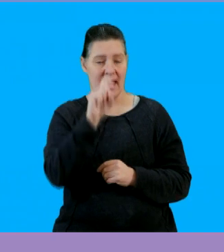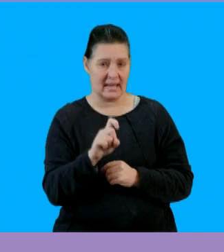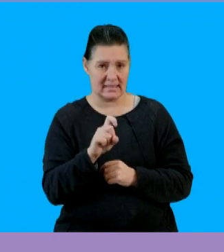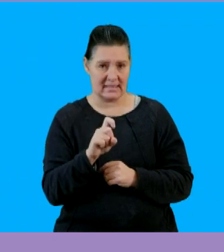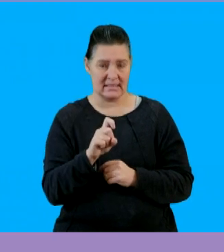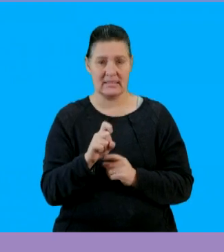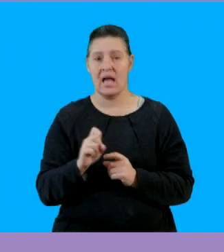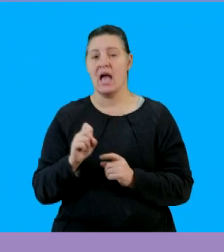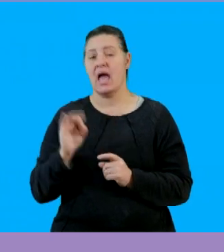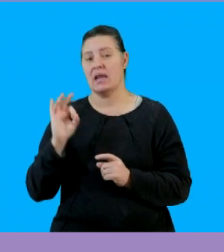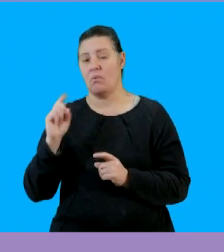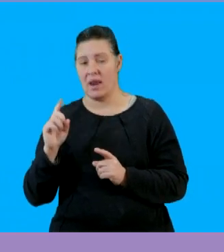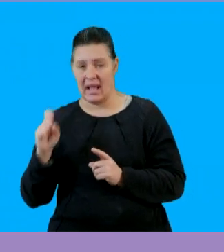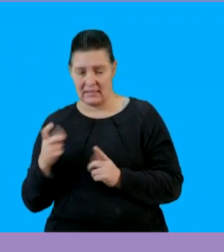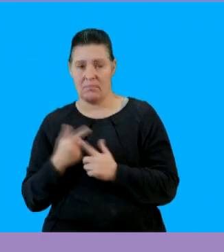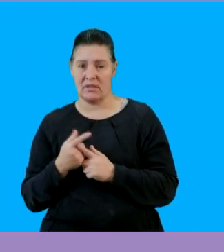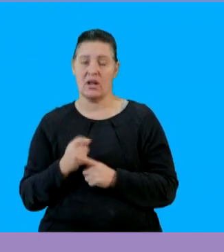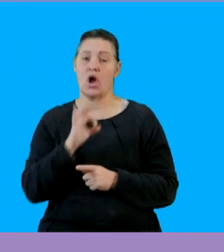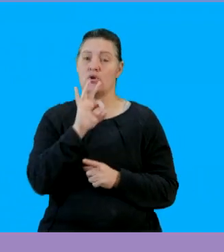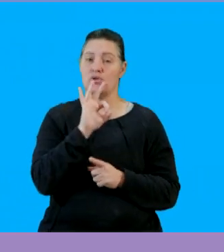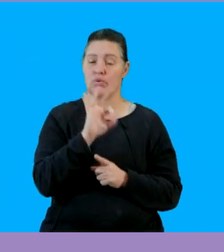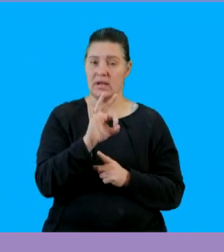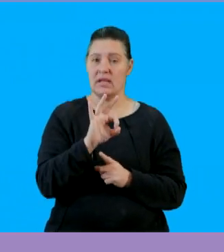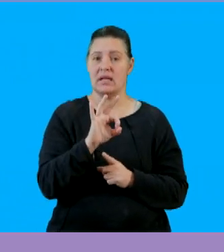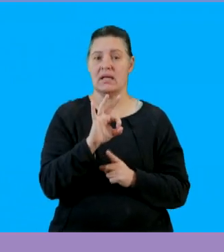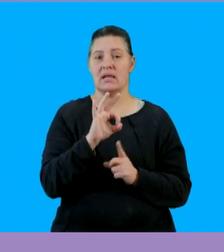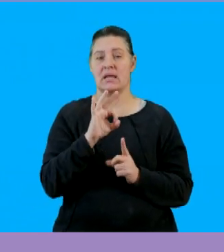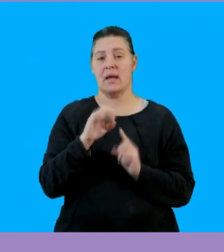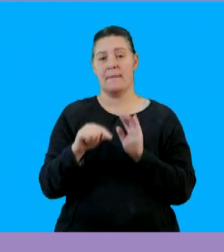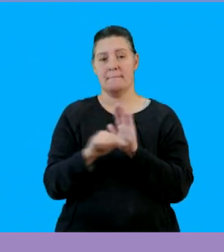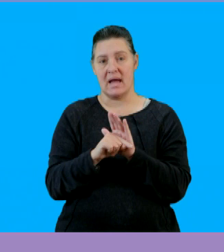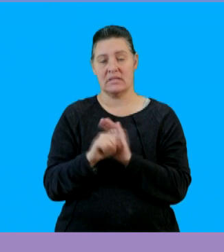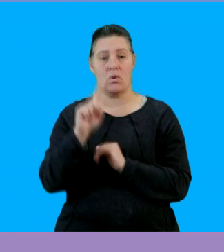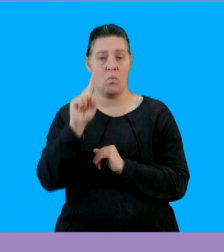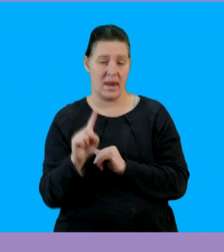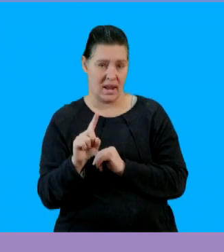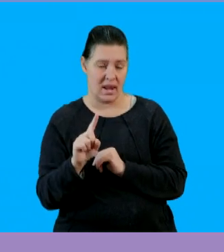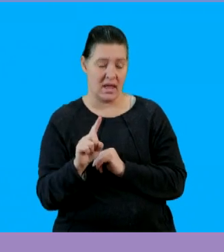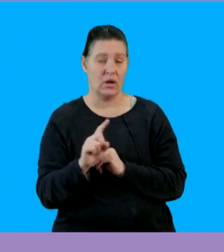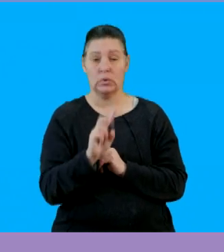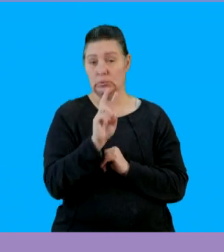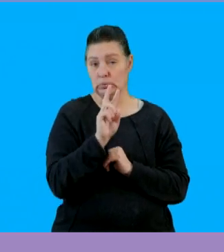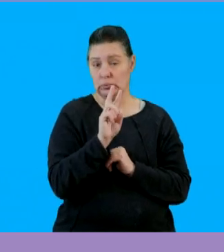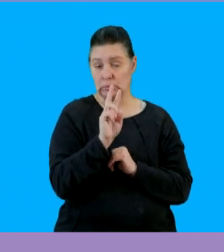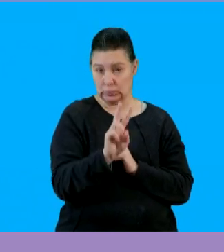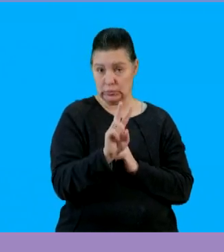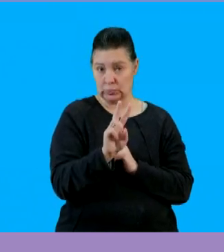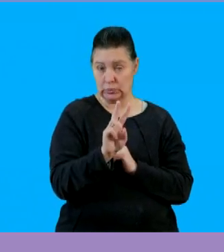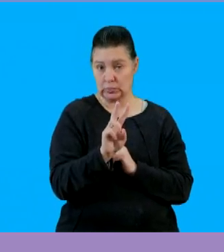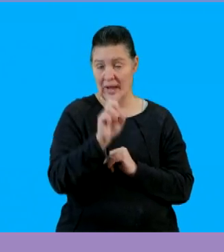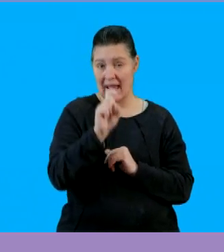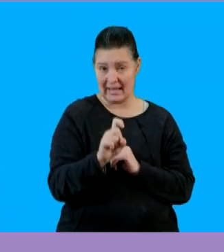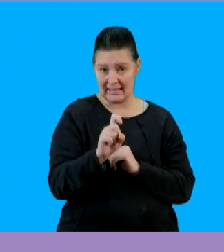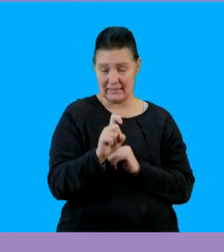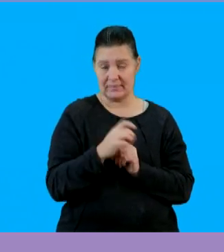the 3x and the 1x. So we are going to say there 3 minus 1, that is